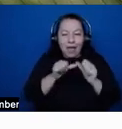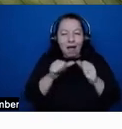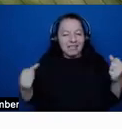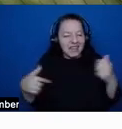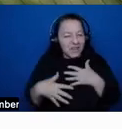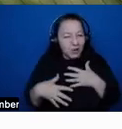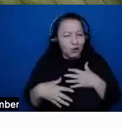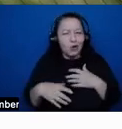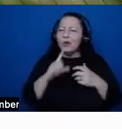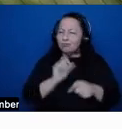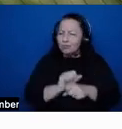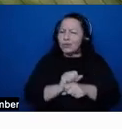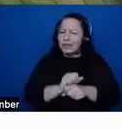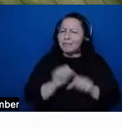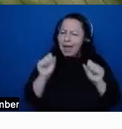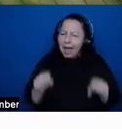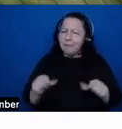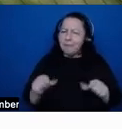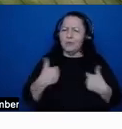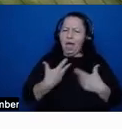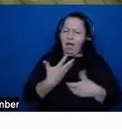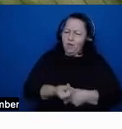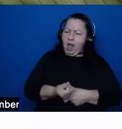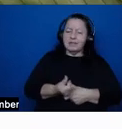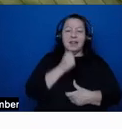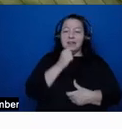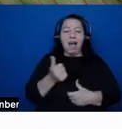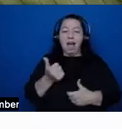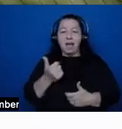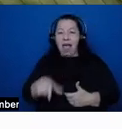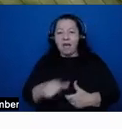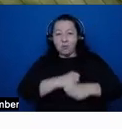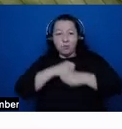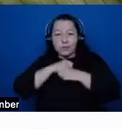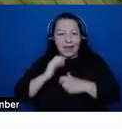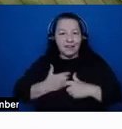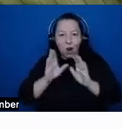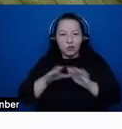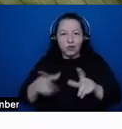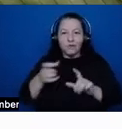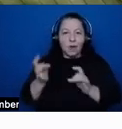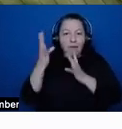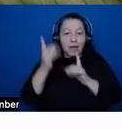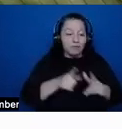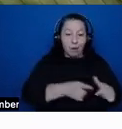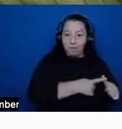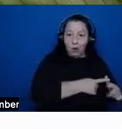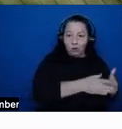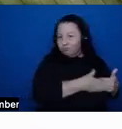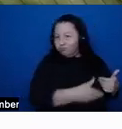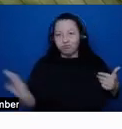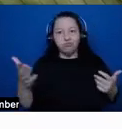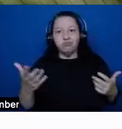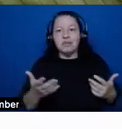and have kids not have to be, like shielded from violence from the very beginning, right? How we just